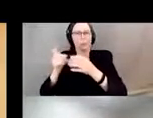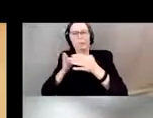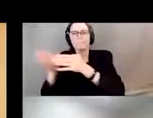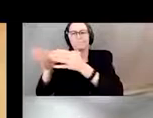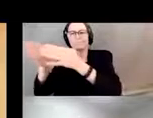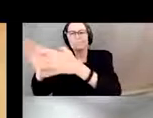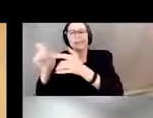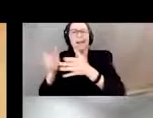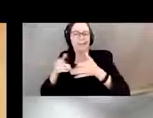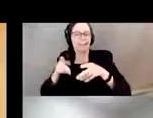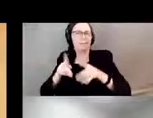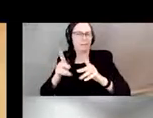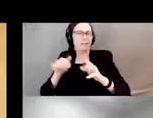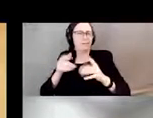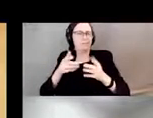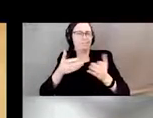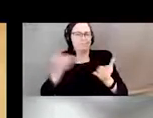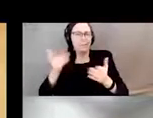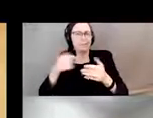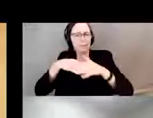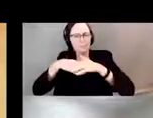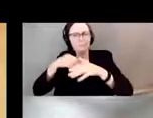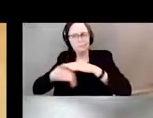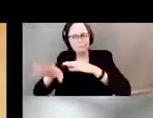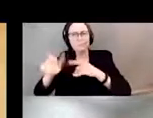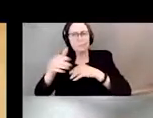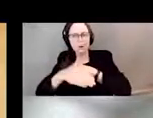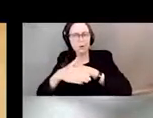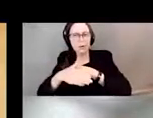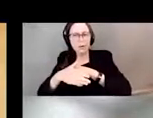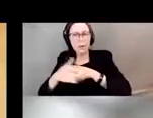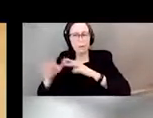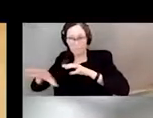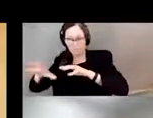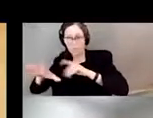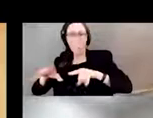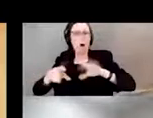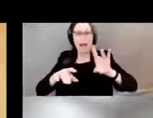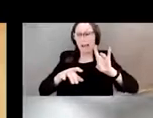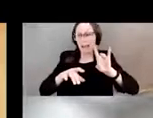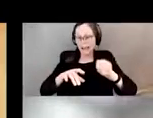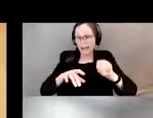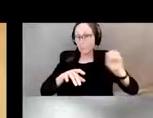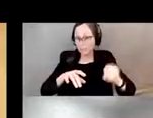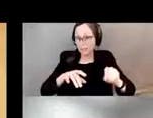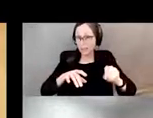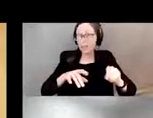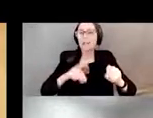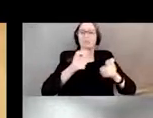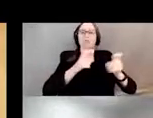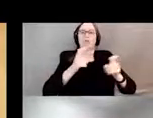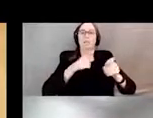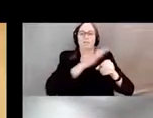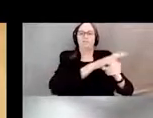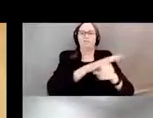supplies into the country. But that other 80% of Afghanistan is controlled by regional warlords who are not friendly